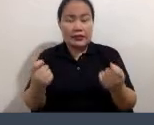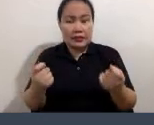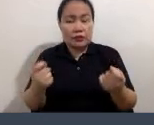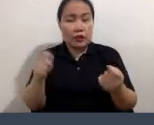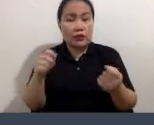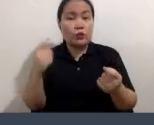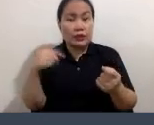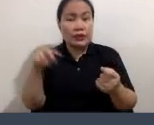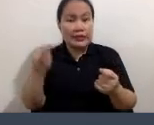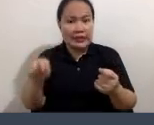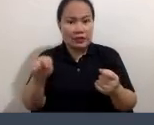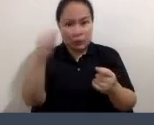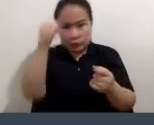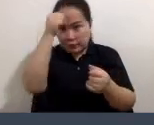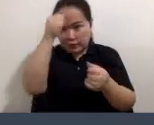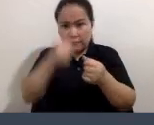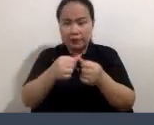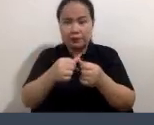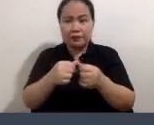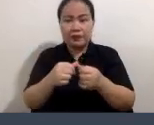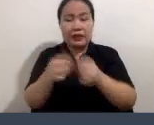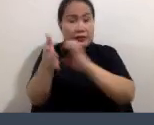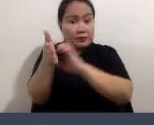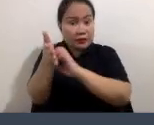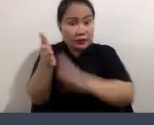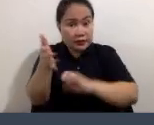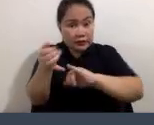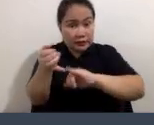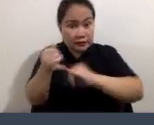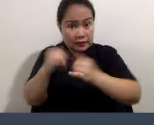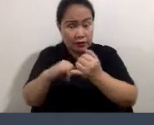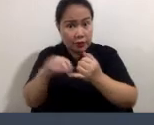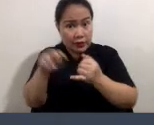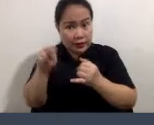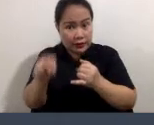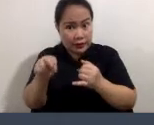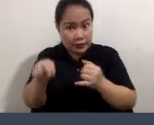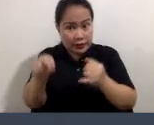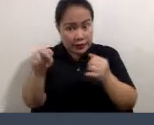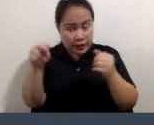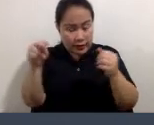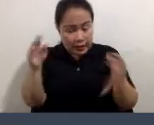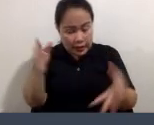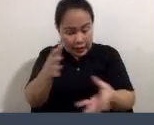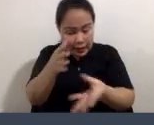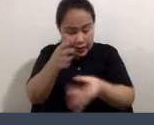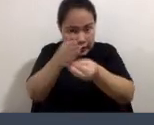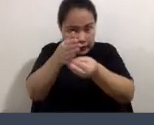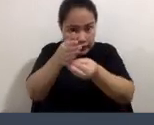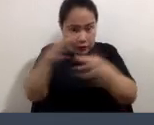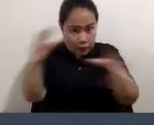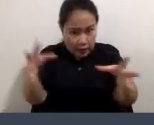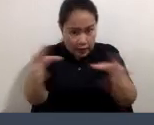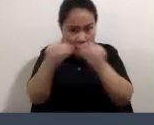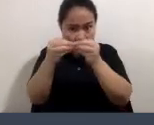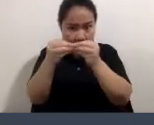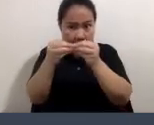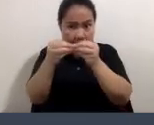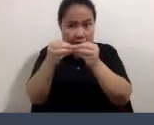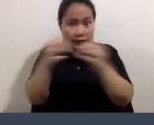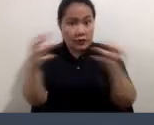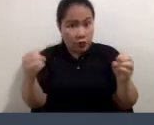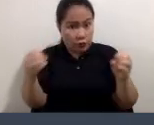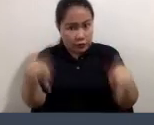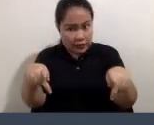what we need, okay? So, in subtracting integers, we are actually adding its opposite, okay? You have